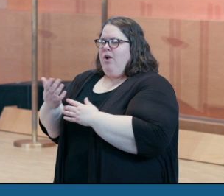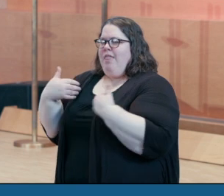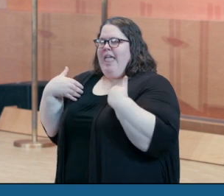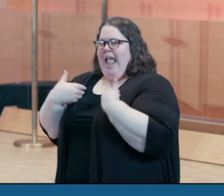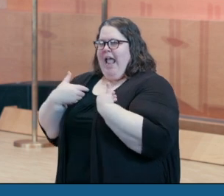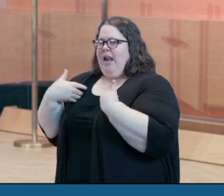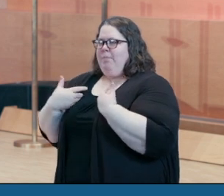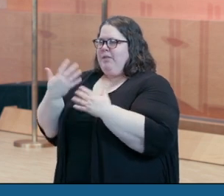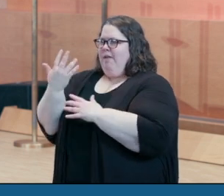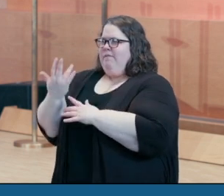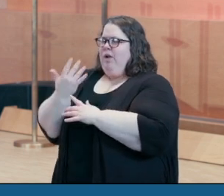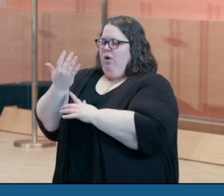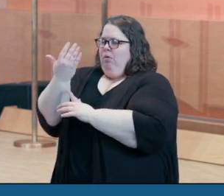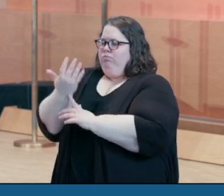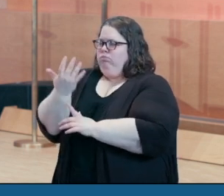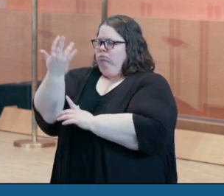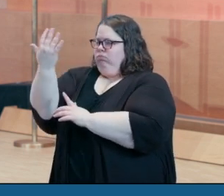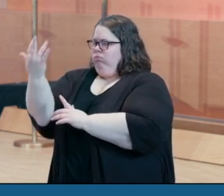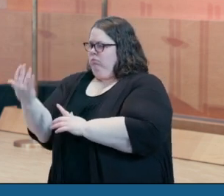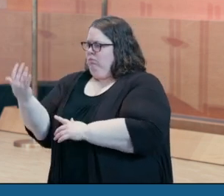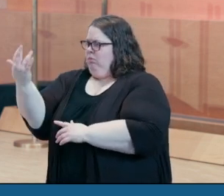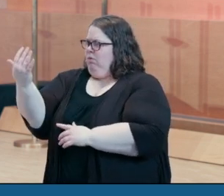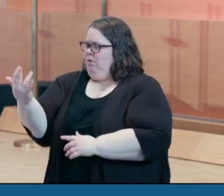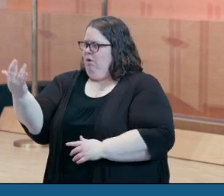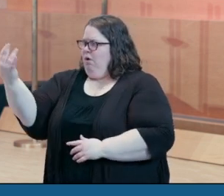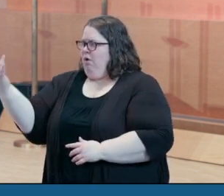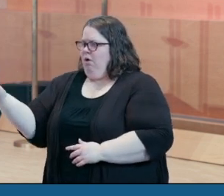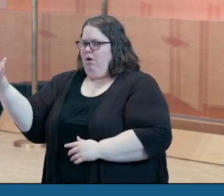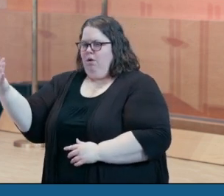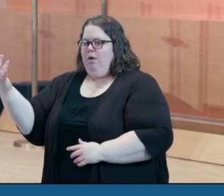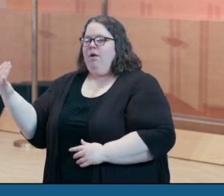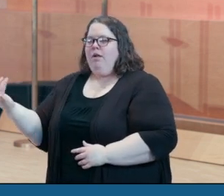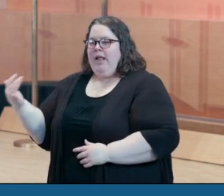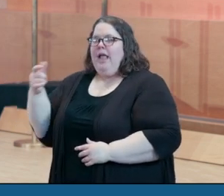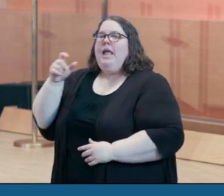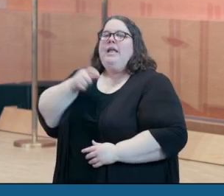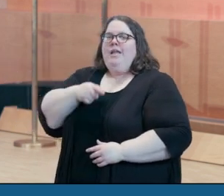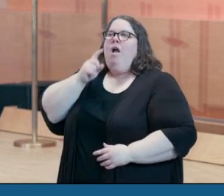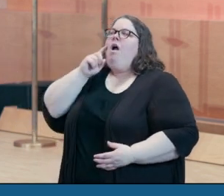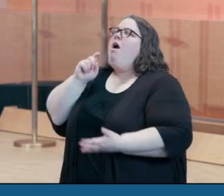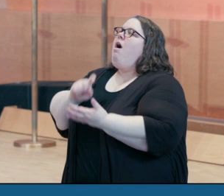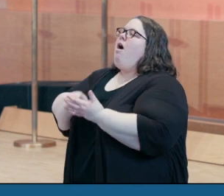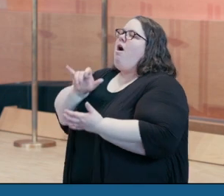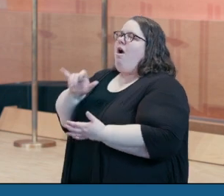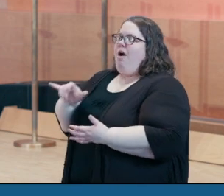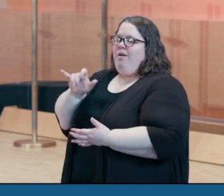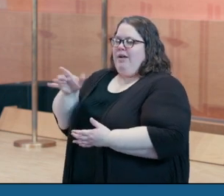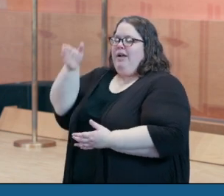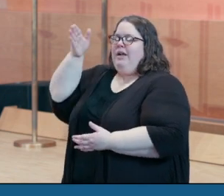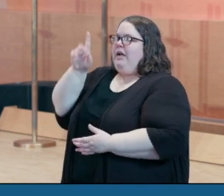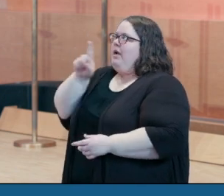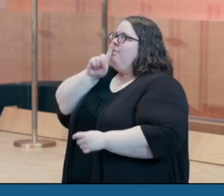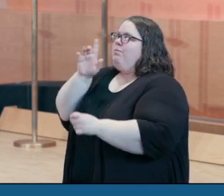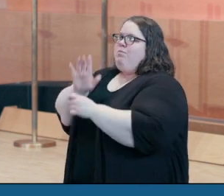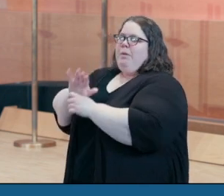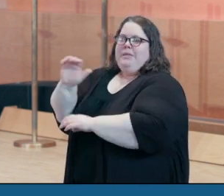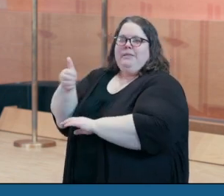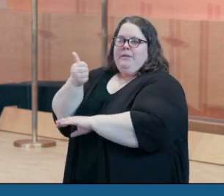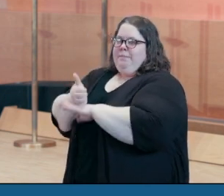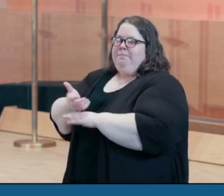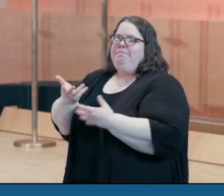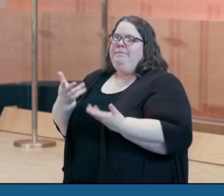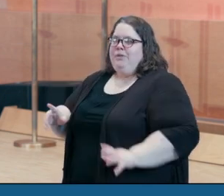the carcasses. So the Lord made a covenant with Abram that day."